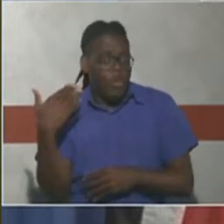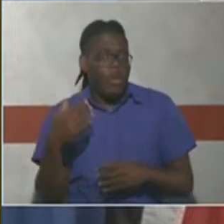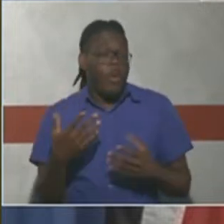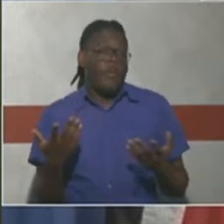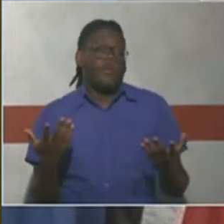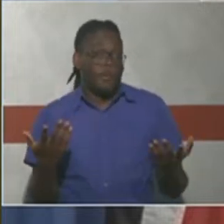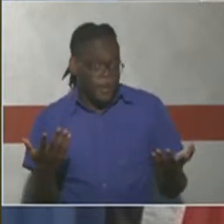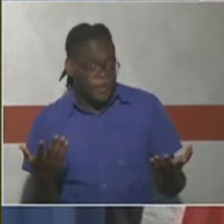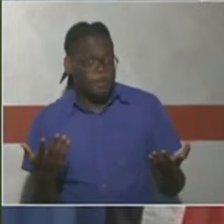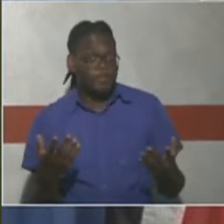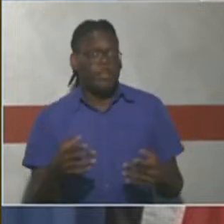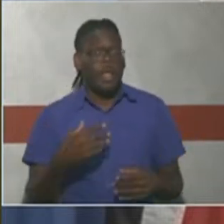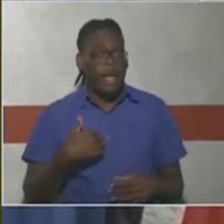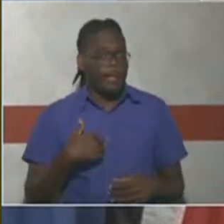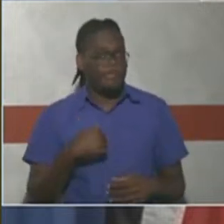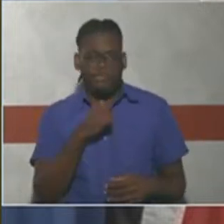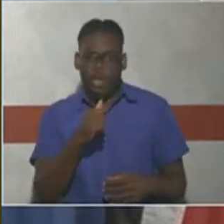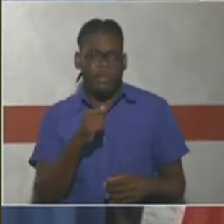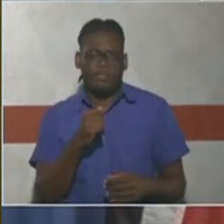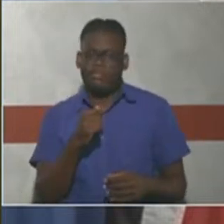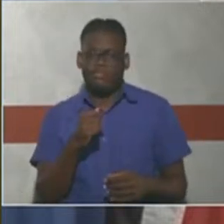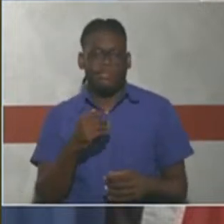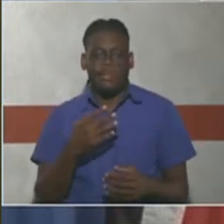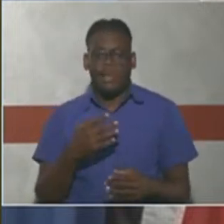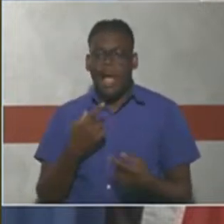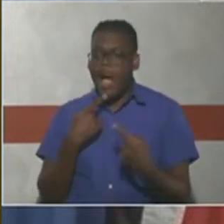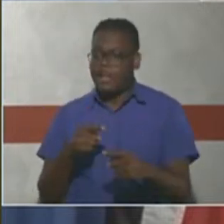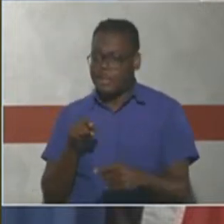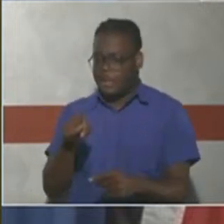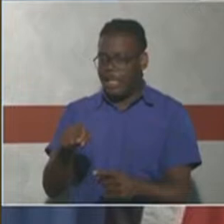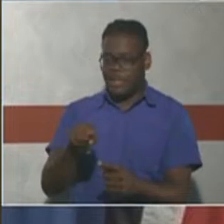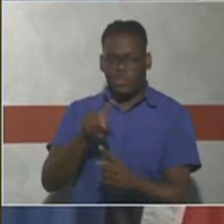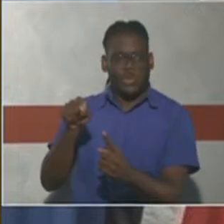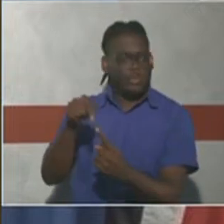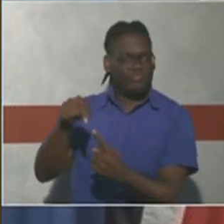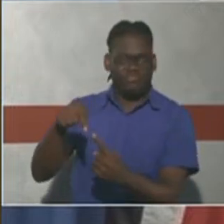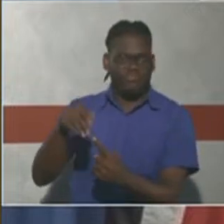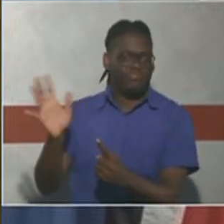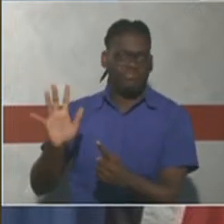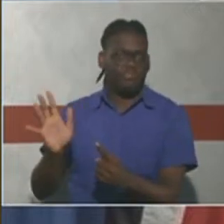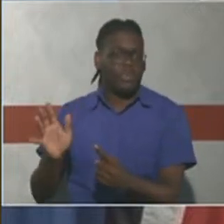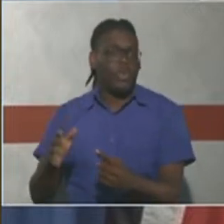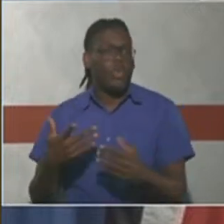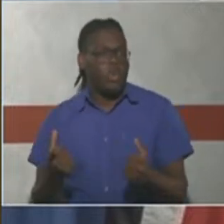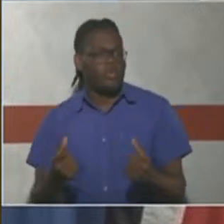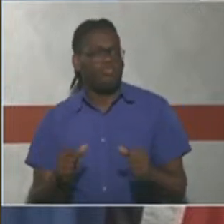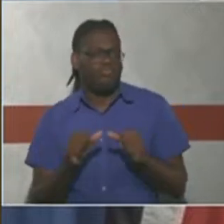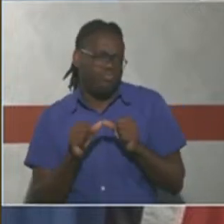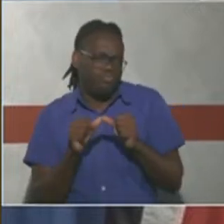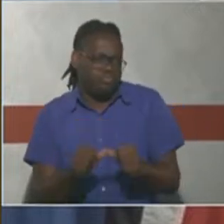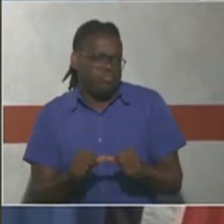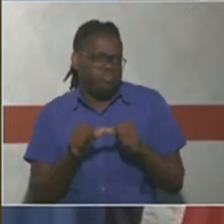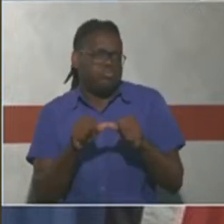the level of utilization that we have. As you know, we at peak, we were consuming